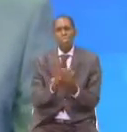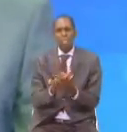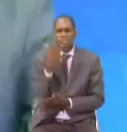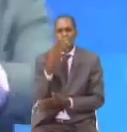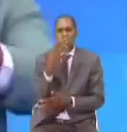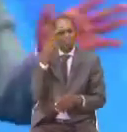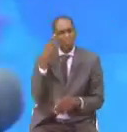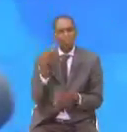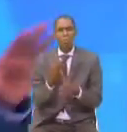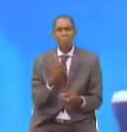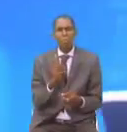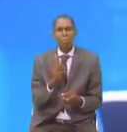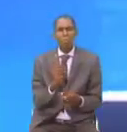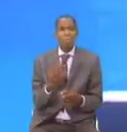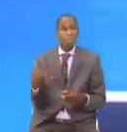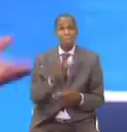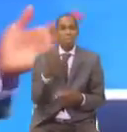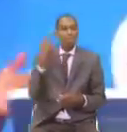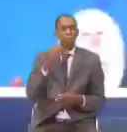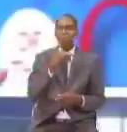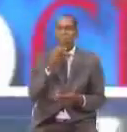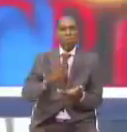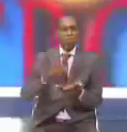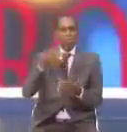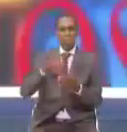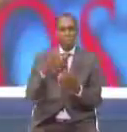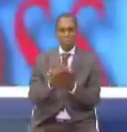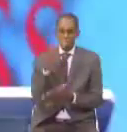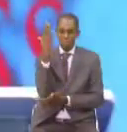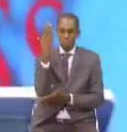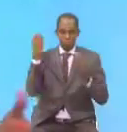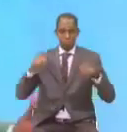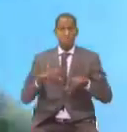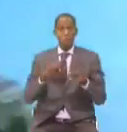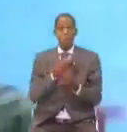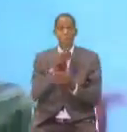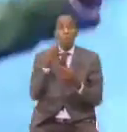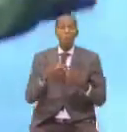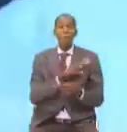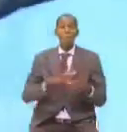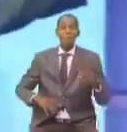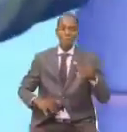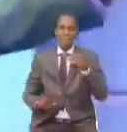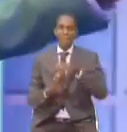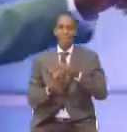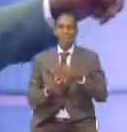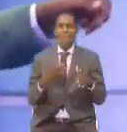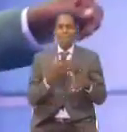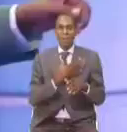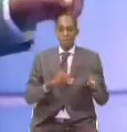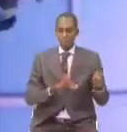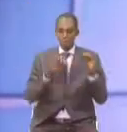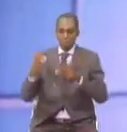with that? They were not glorified. But then when Christ comes, and then he puts his own robe